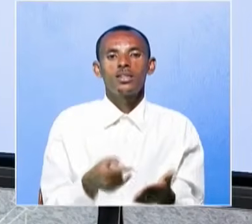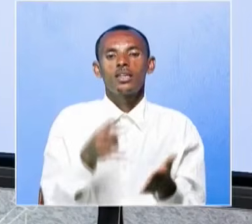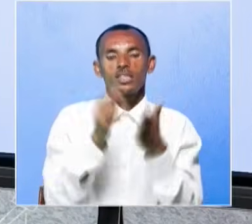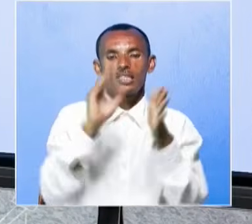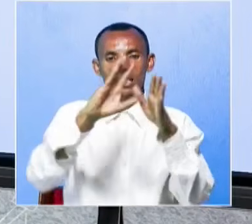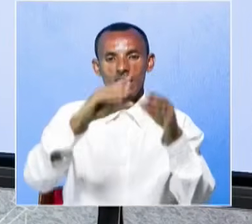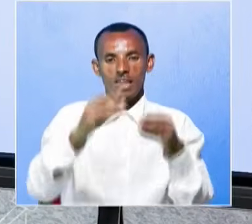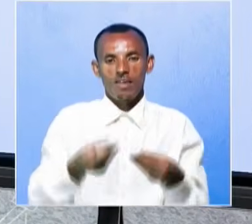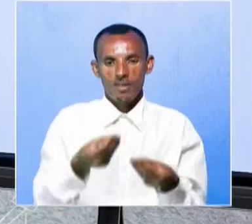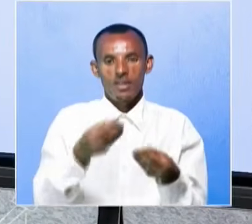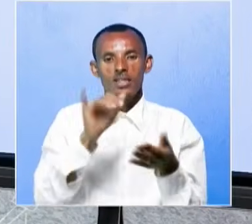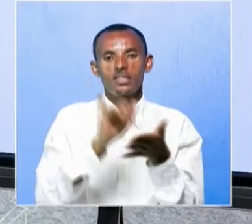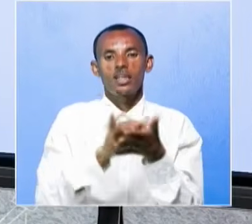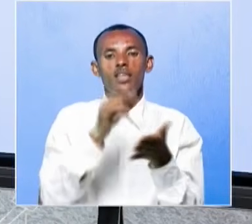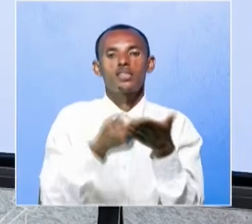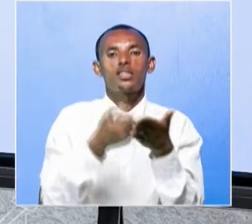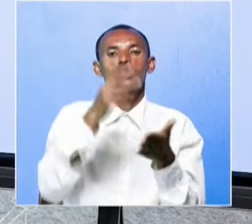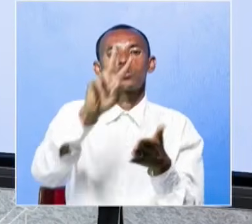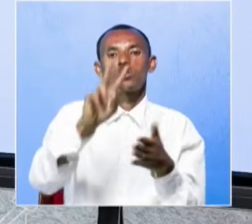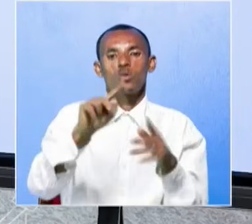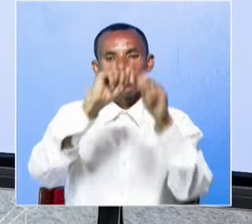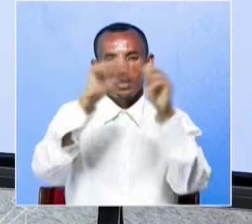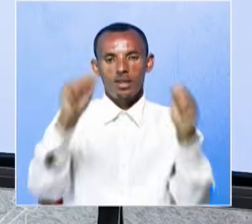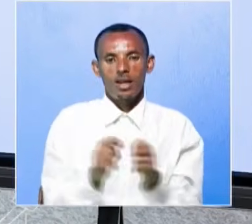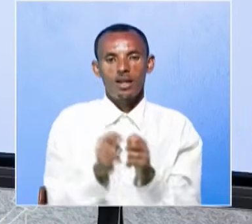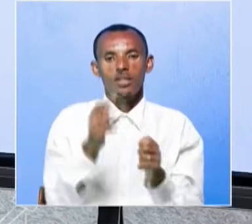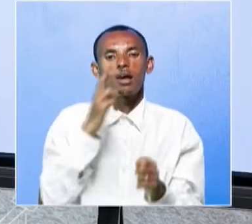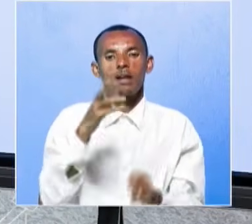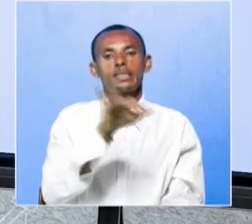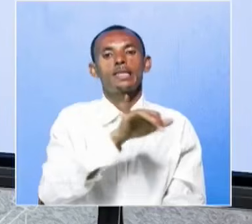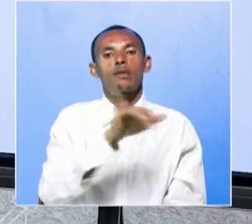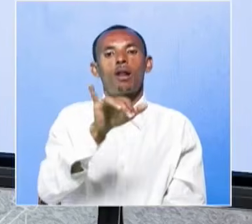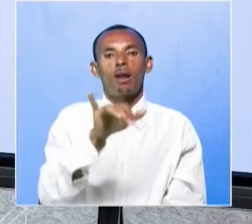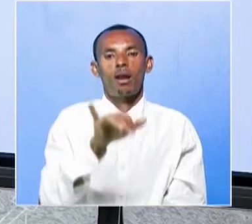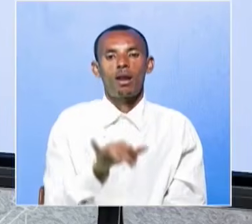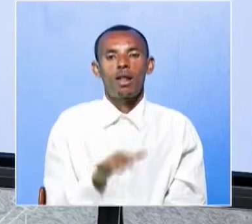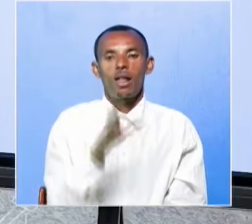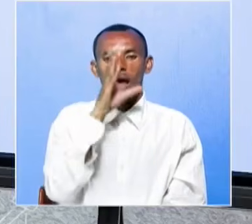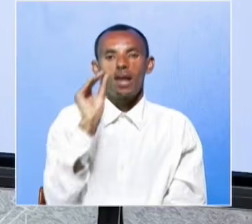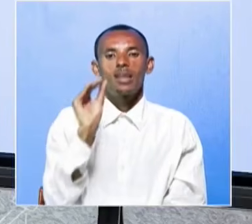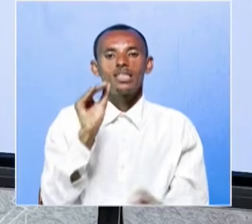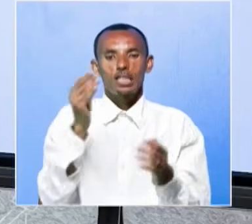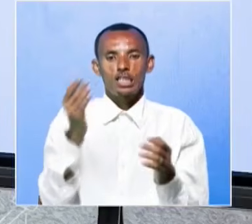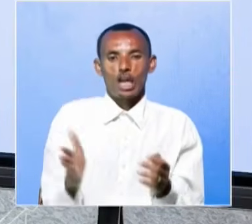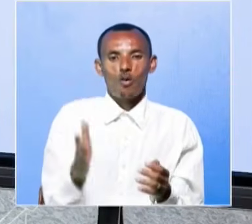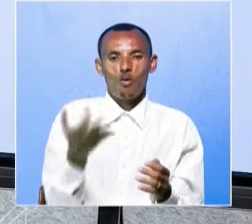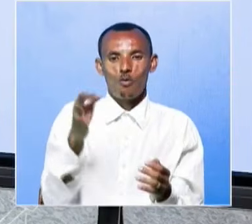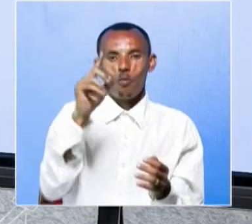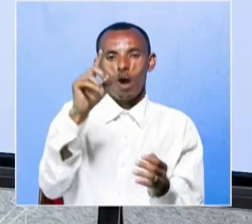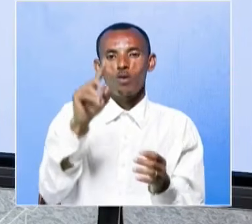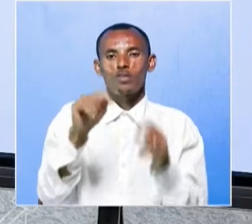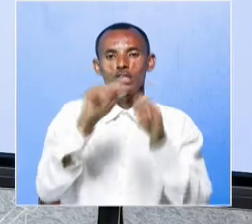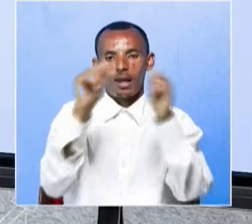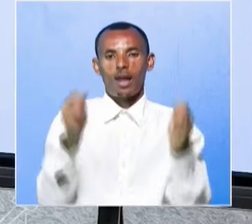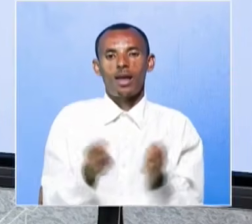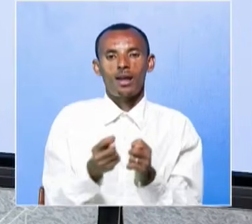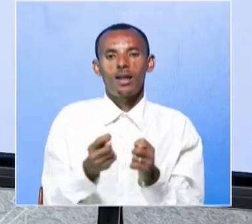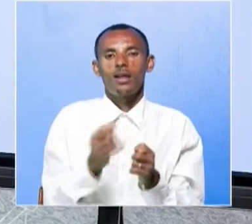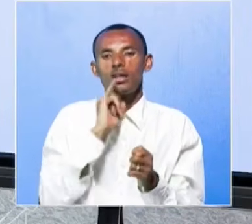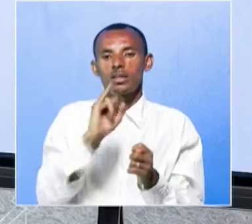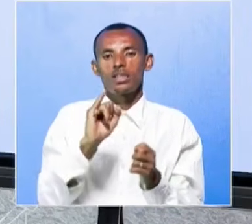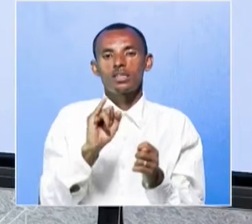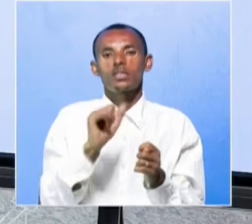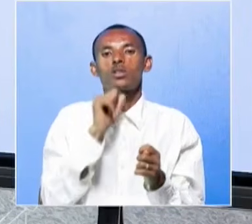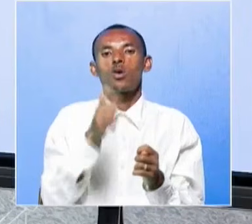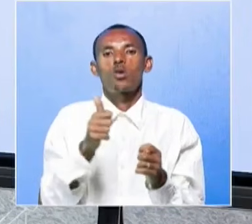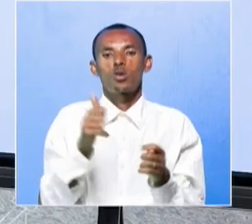given that these two triangles are similar, and the side of one of the triangle is not